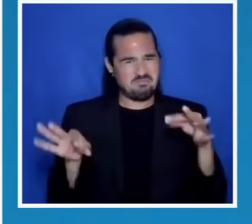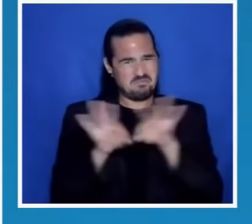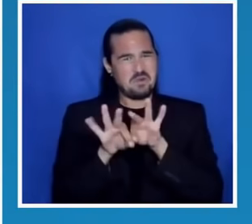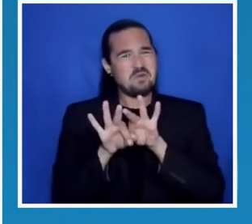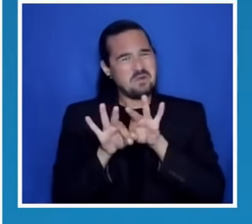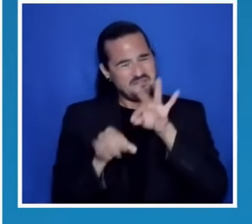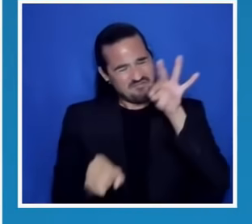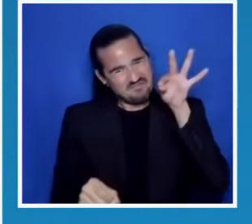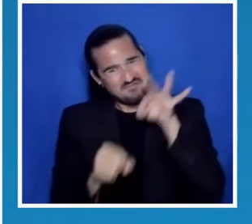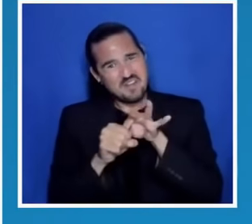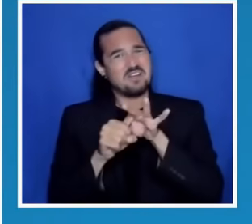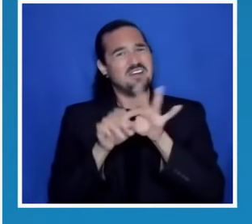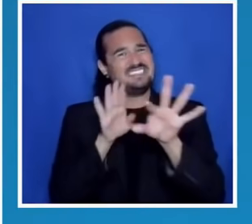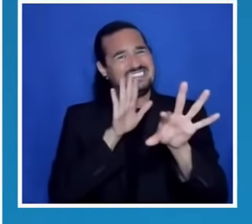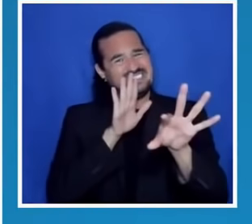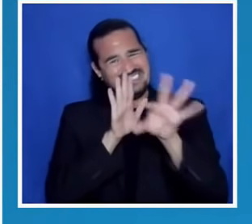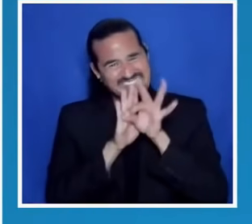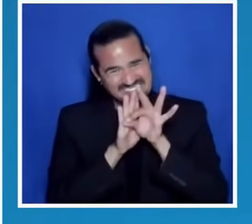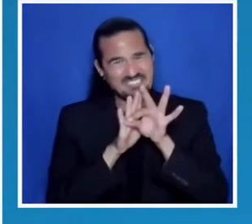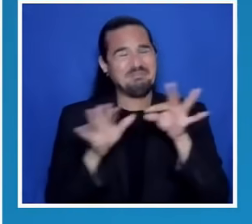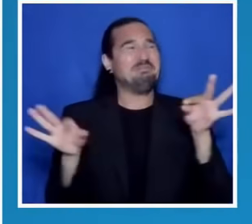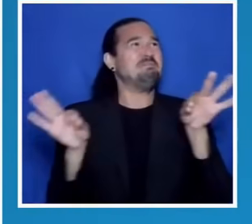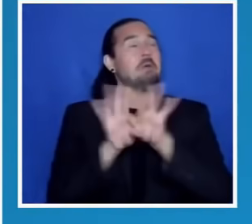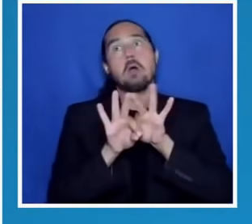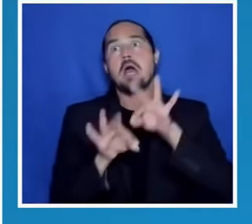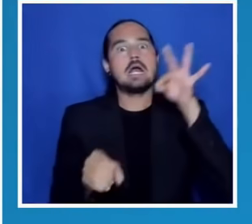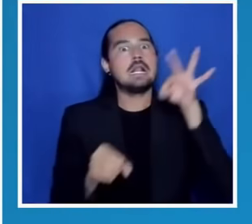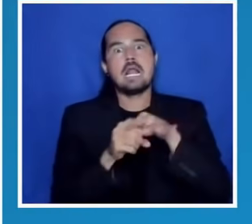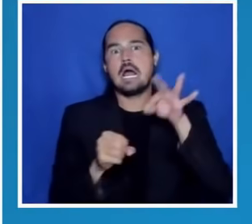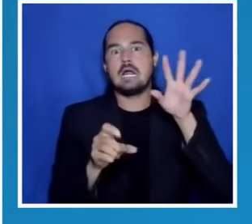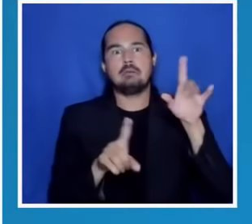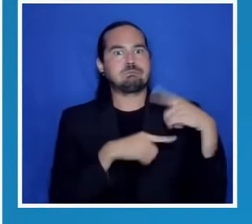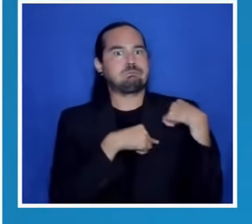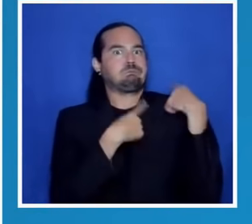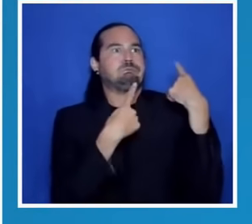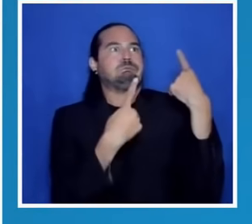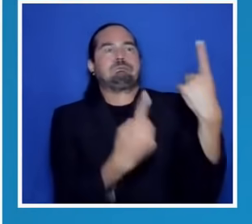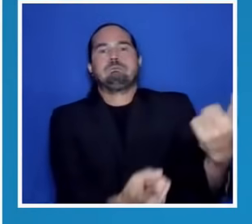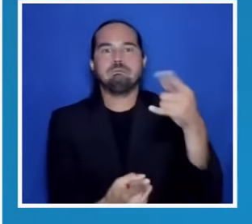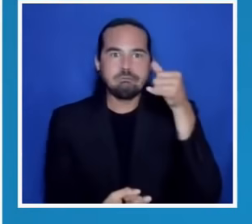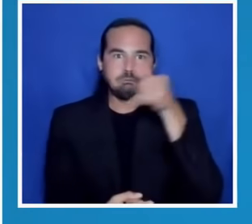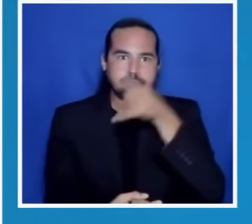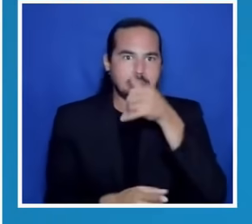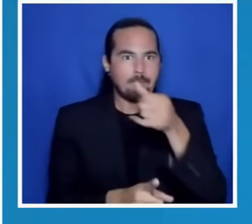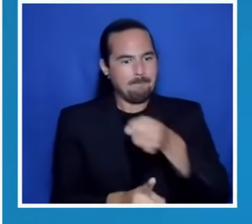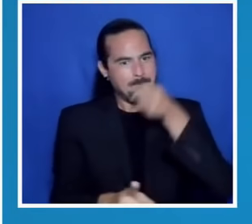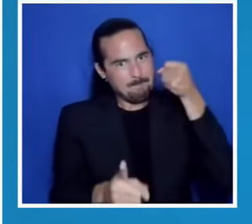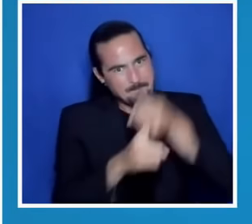impactful election in our lifetime, was defeating Donald Trump in 2020.